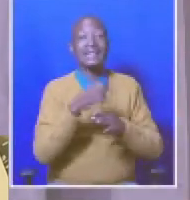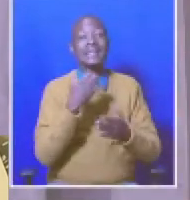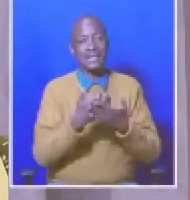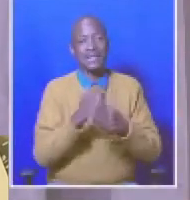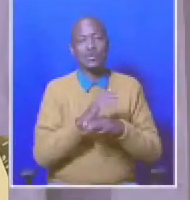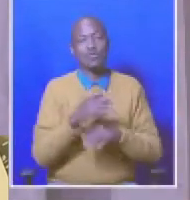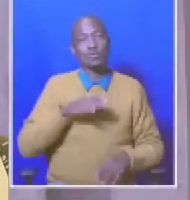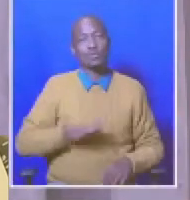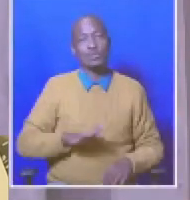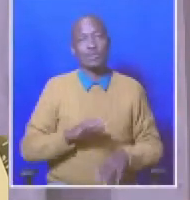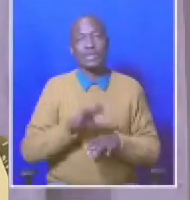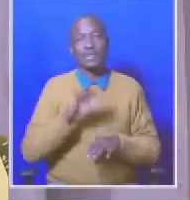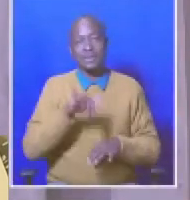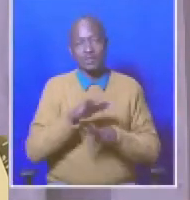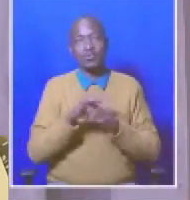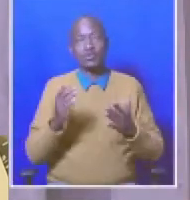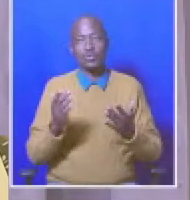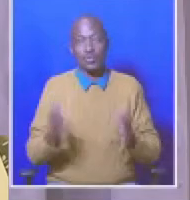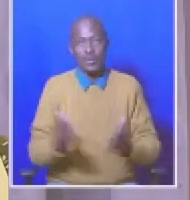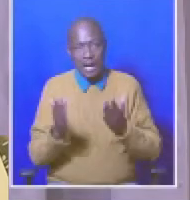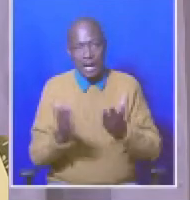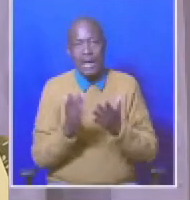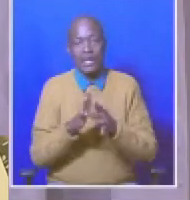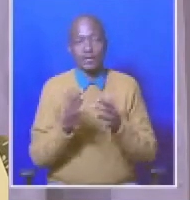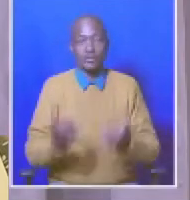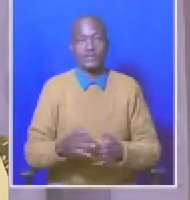that's what we are encouraging.